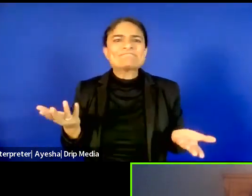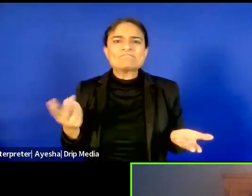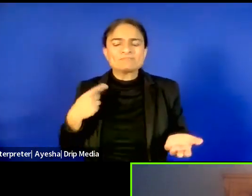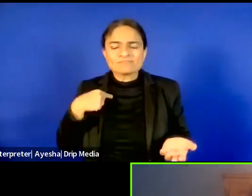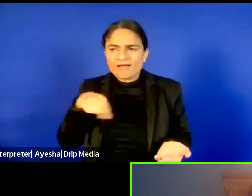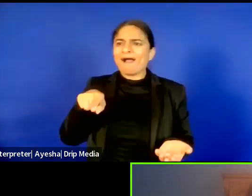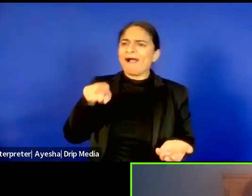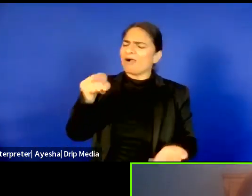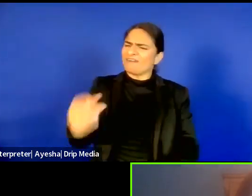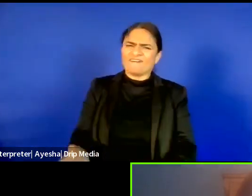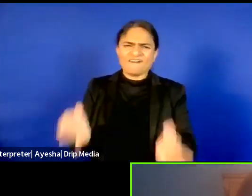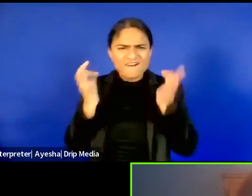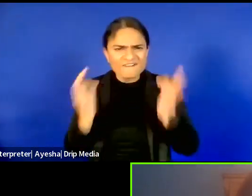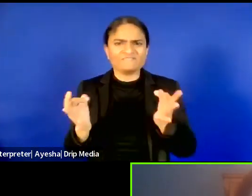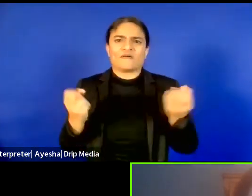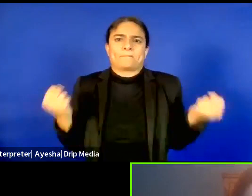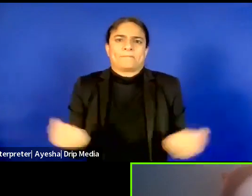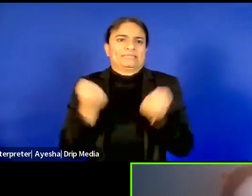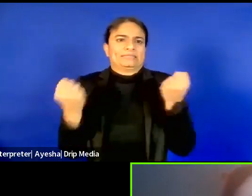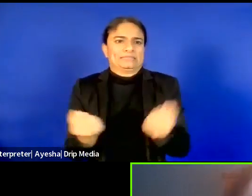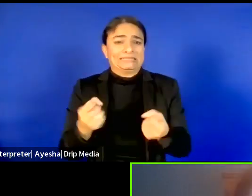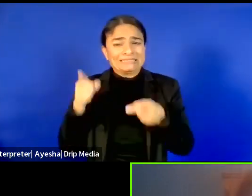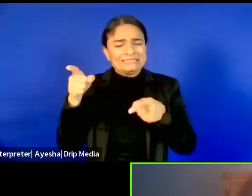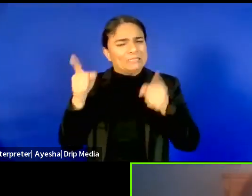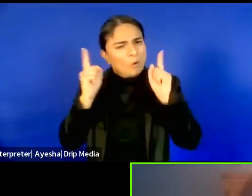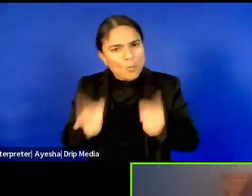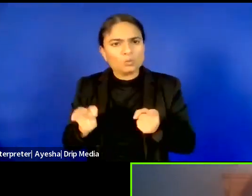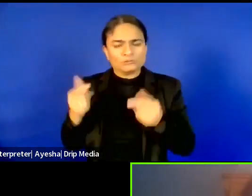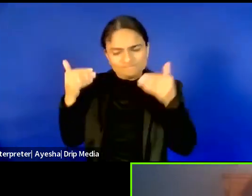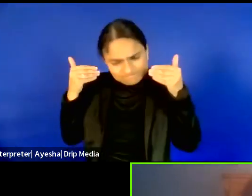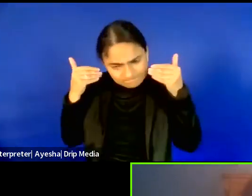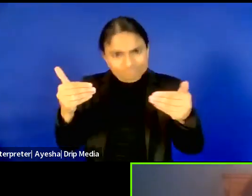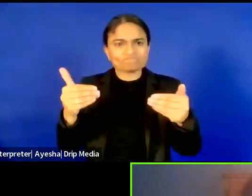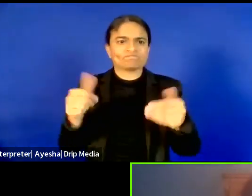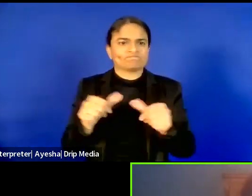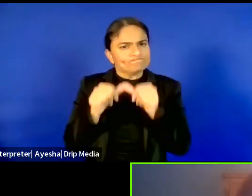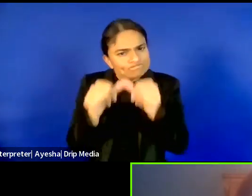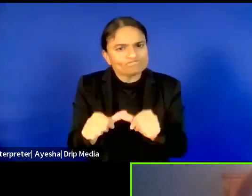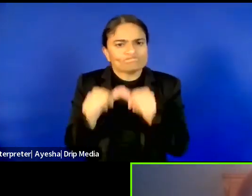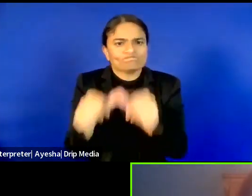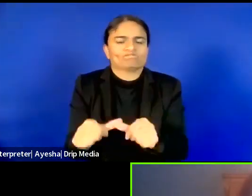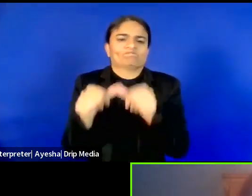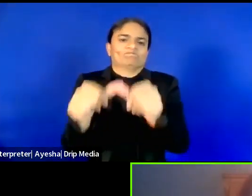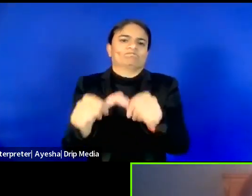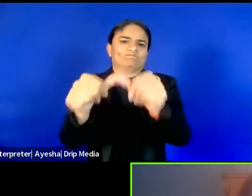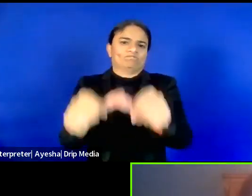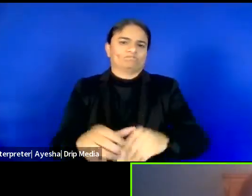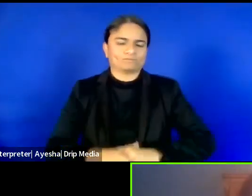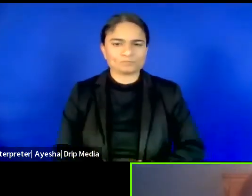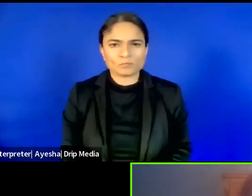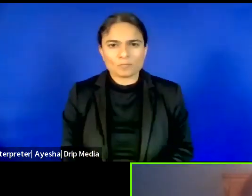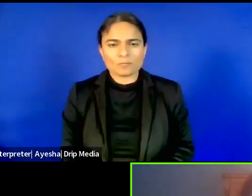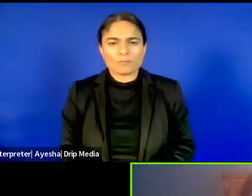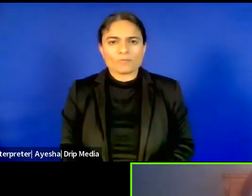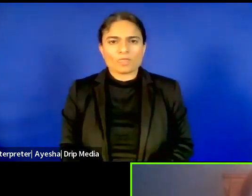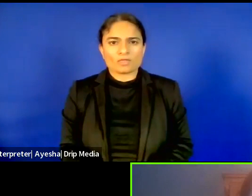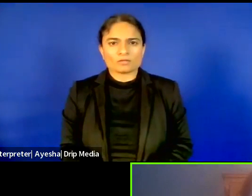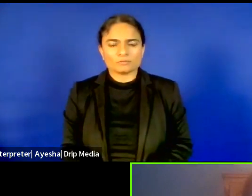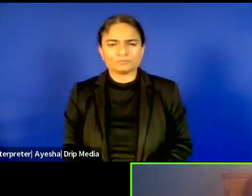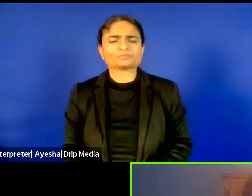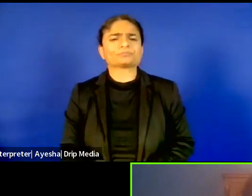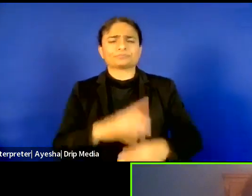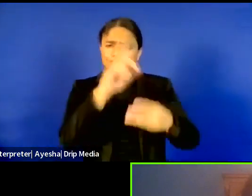maintaining into the future. I think another really great practice was to